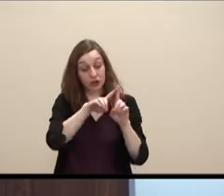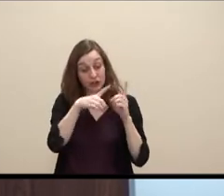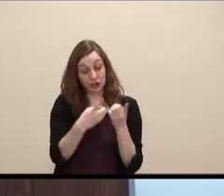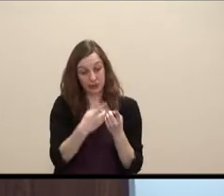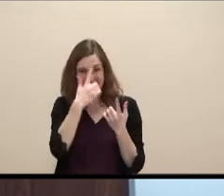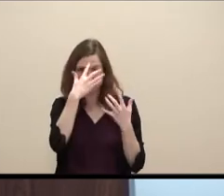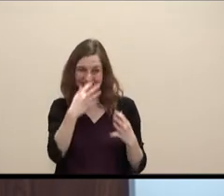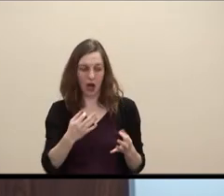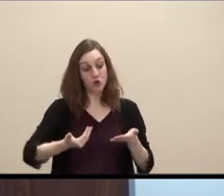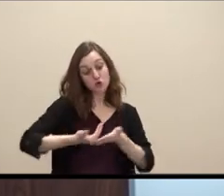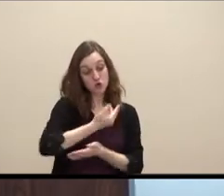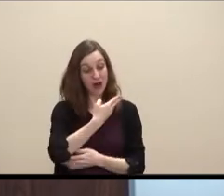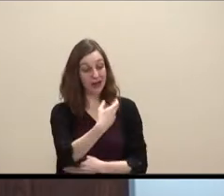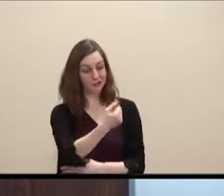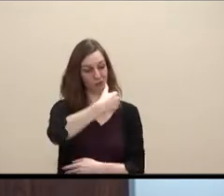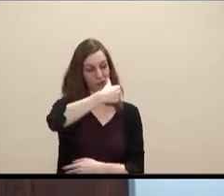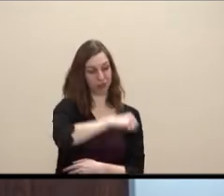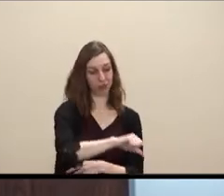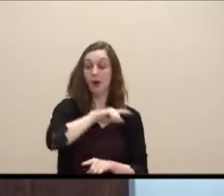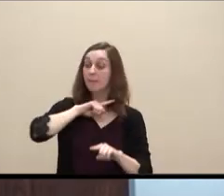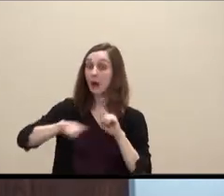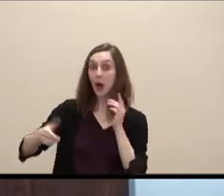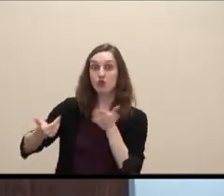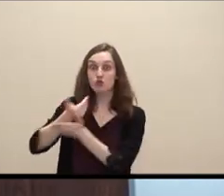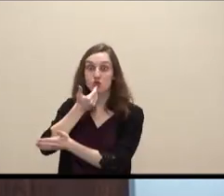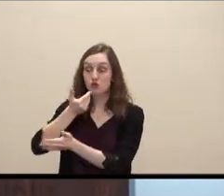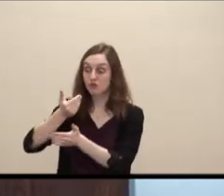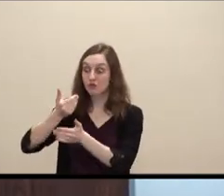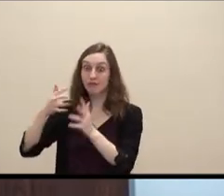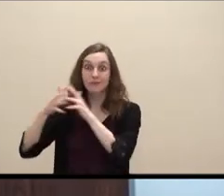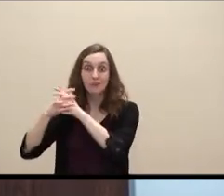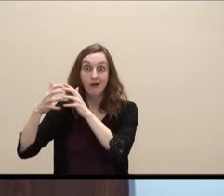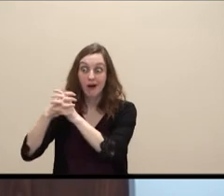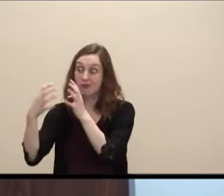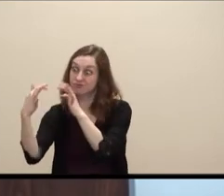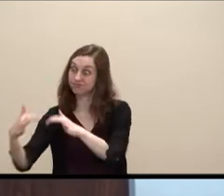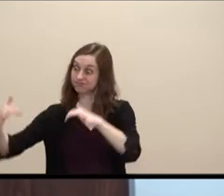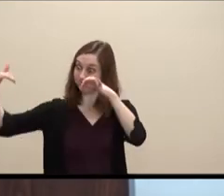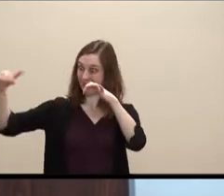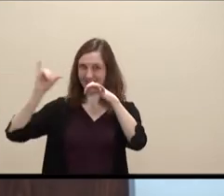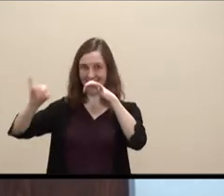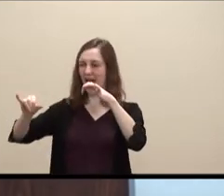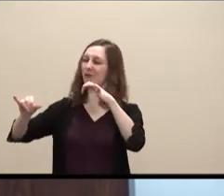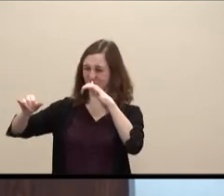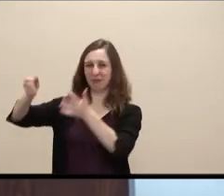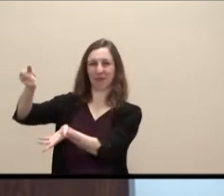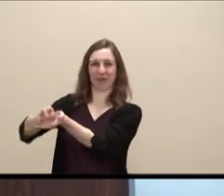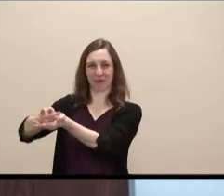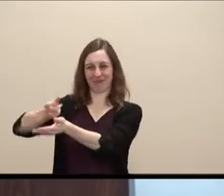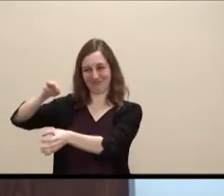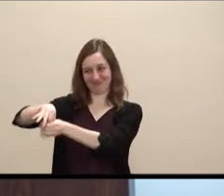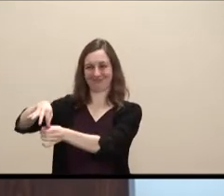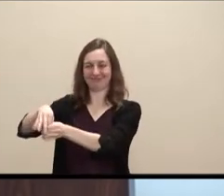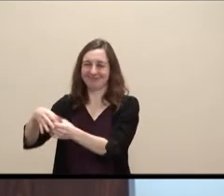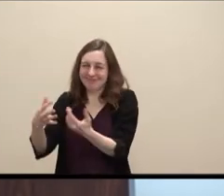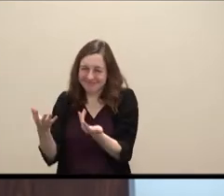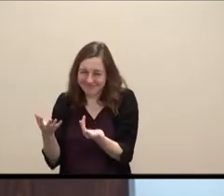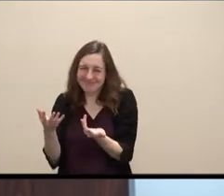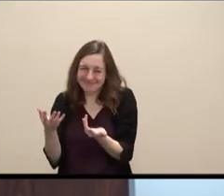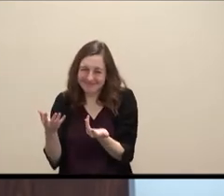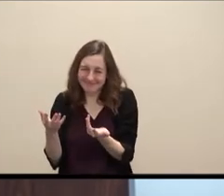down the new high school, but they vote for the new stadium. That can happen, right? So, but I think